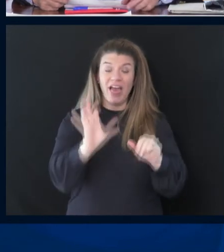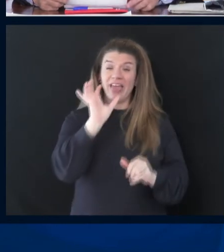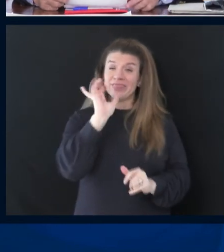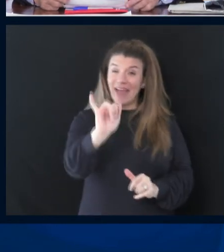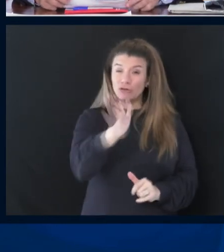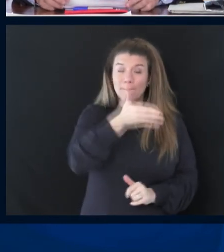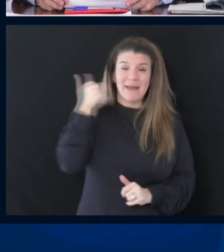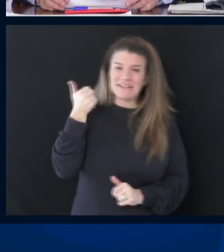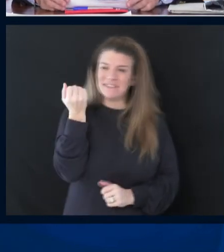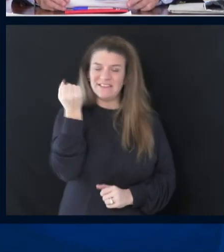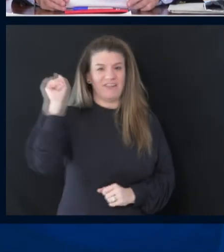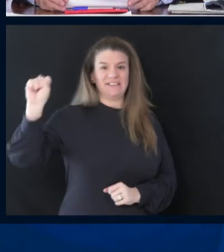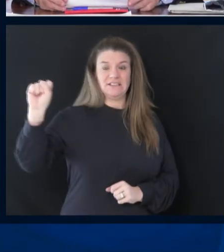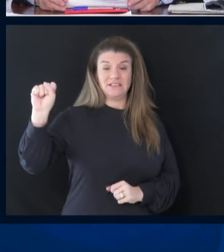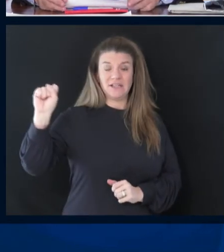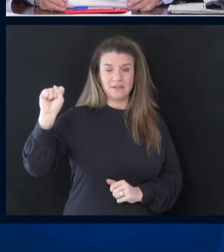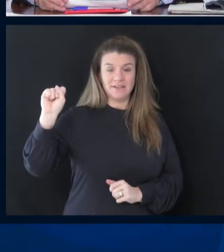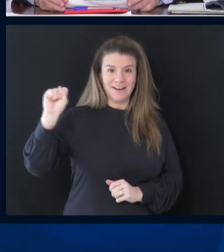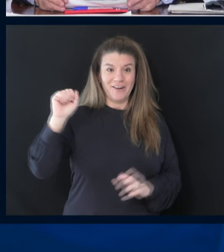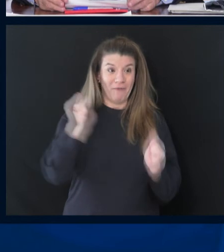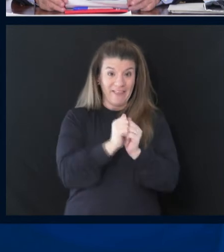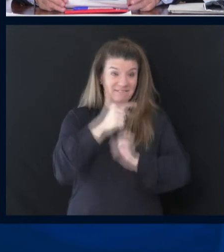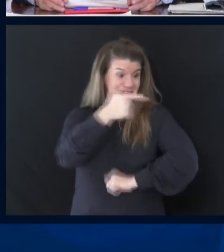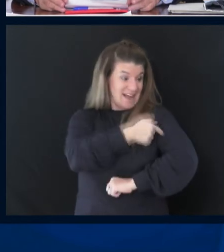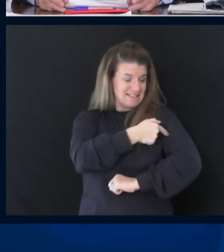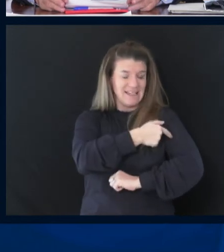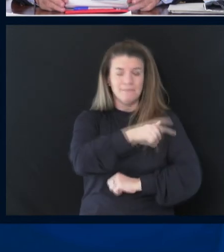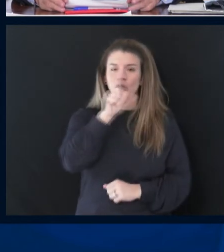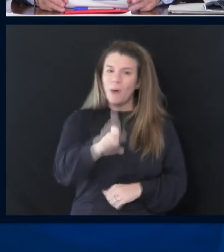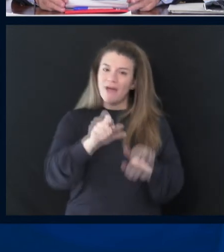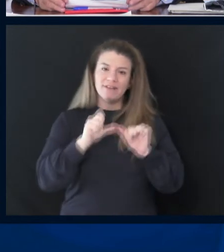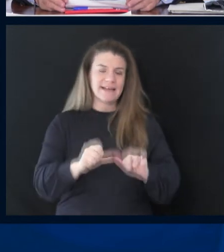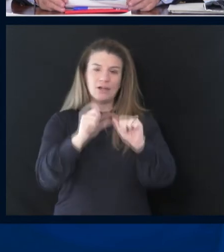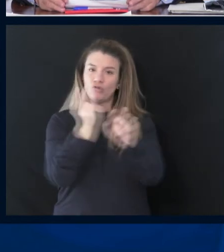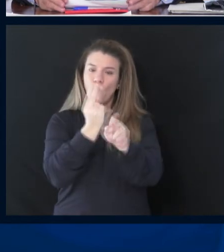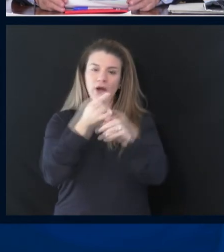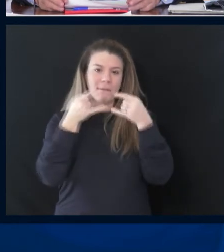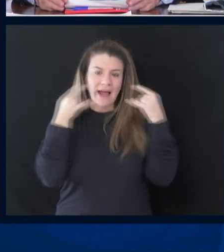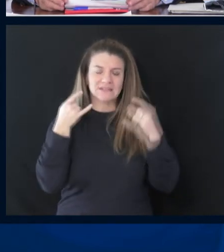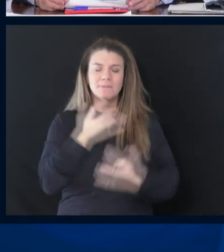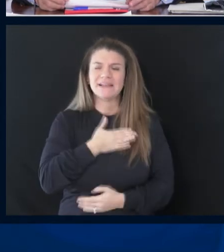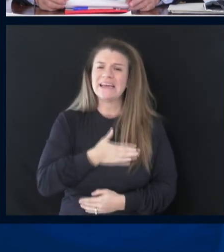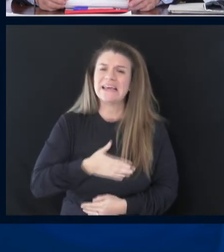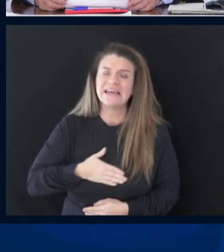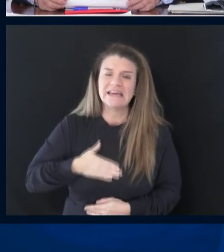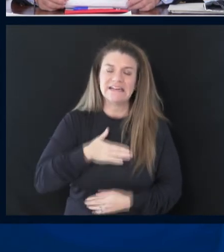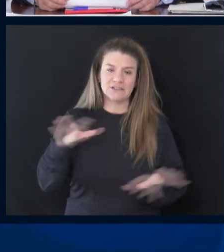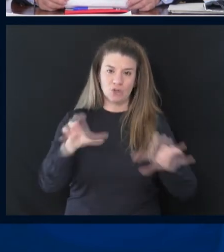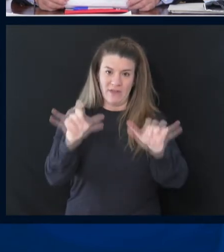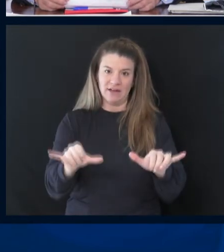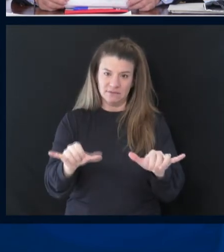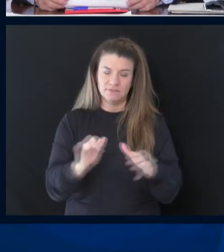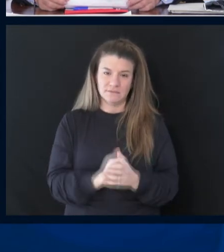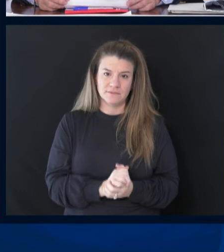defense other than your vaccine, but you got to still wear your mask. Please, please, please do that.